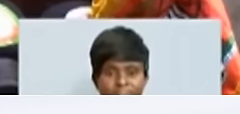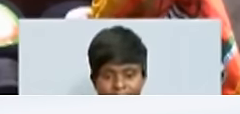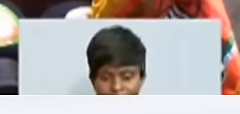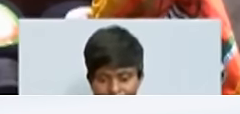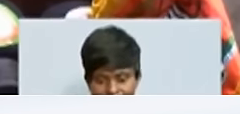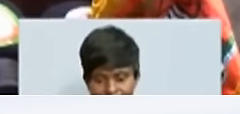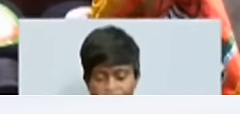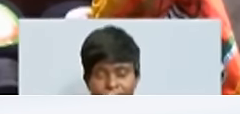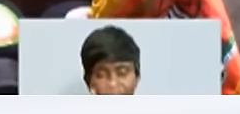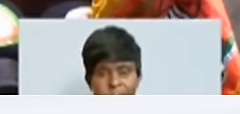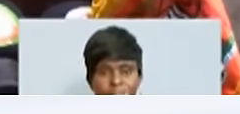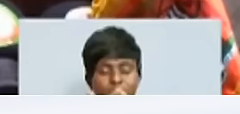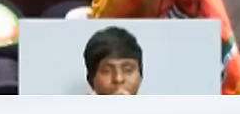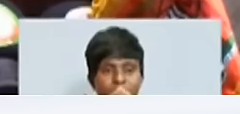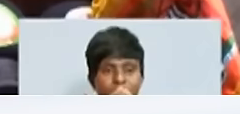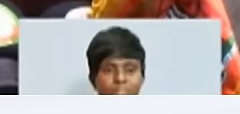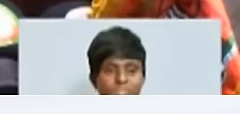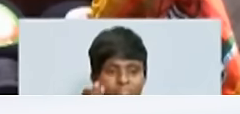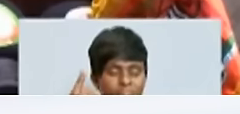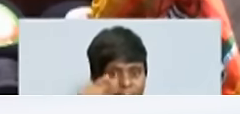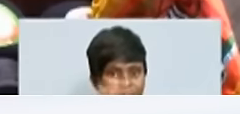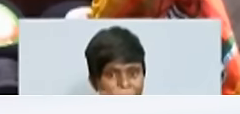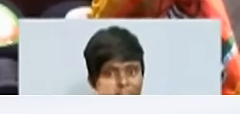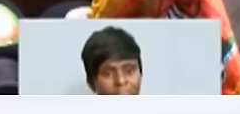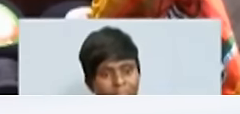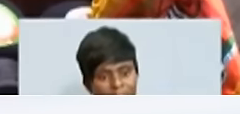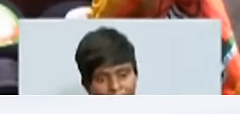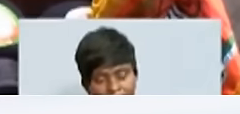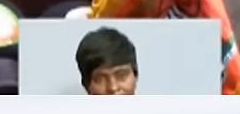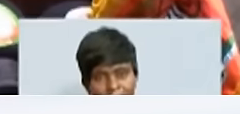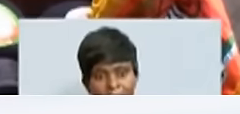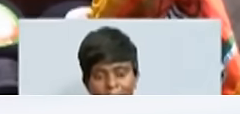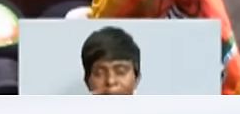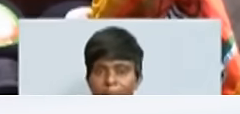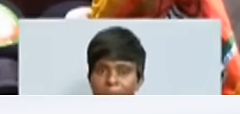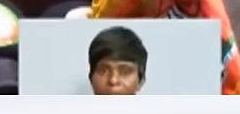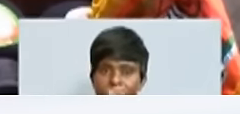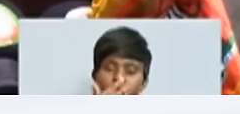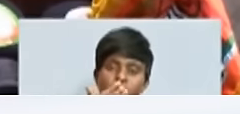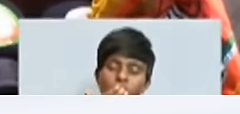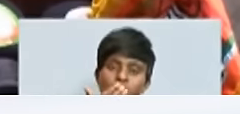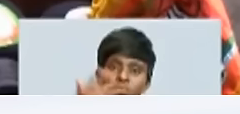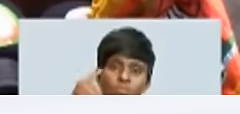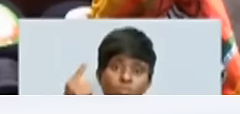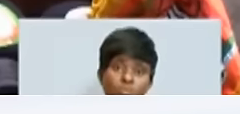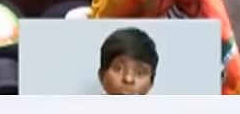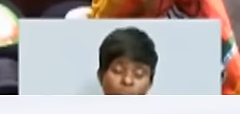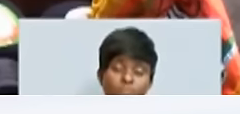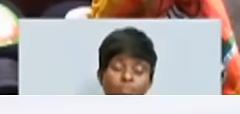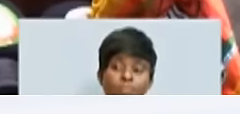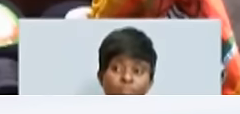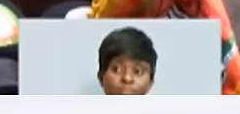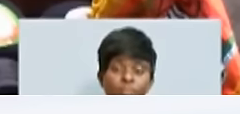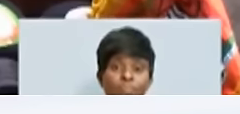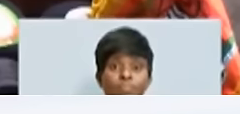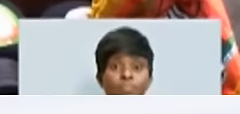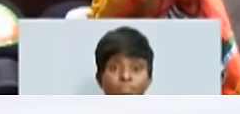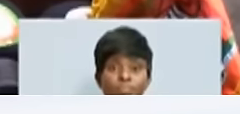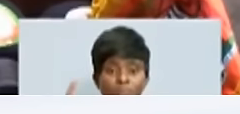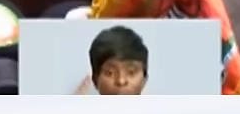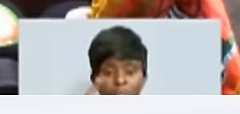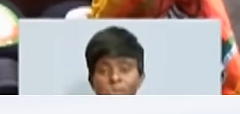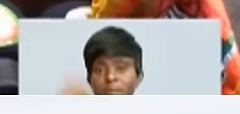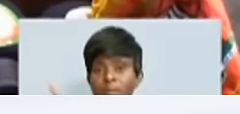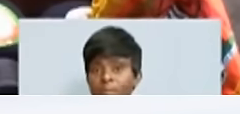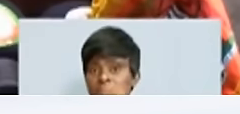changes are good for the accused. These changes are good for society, for the